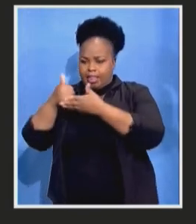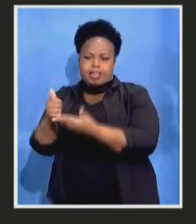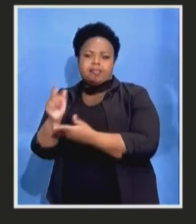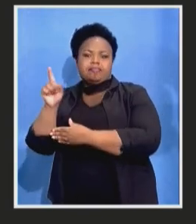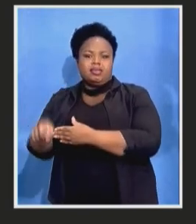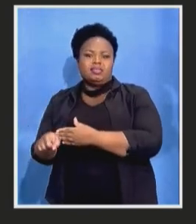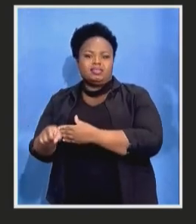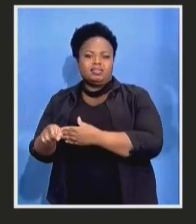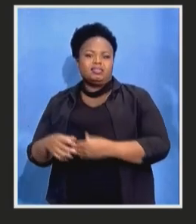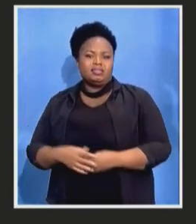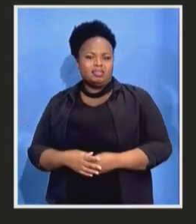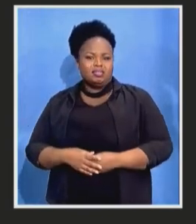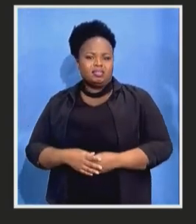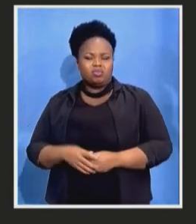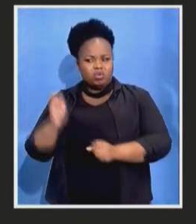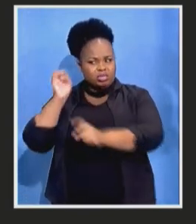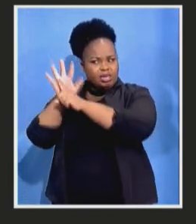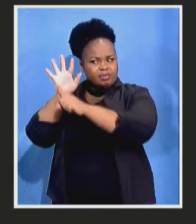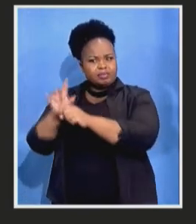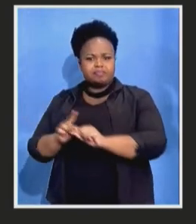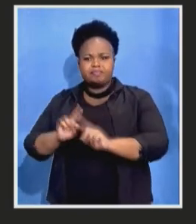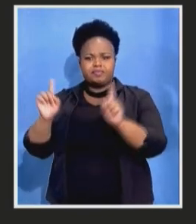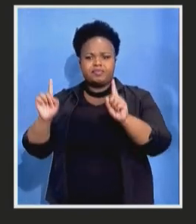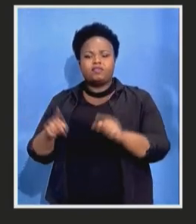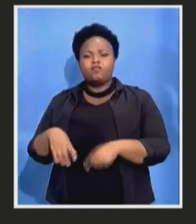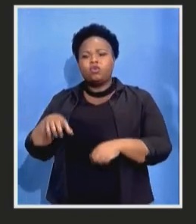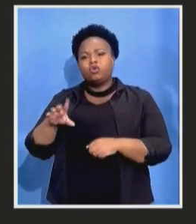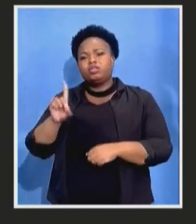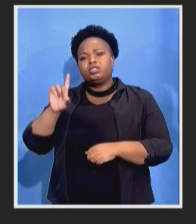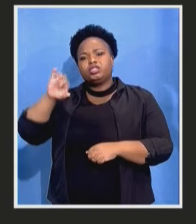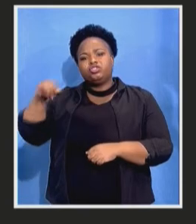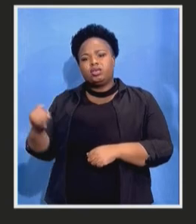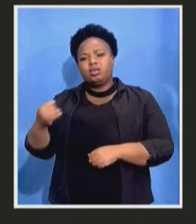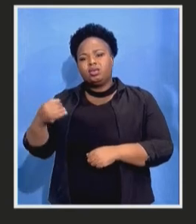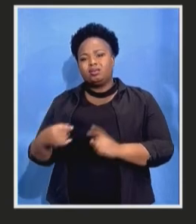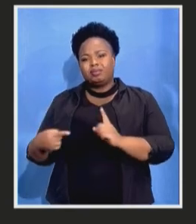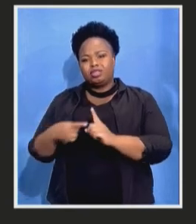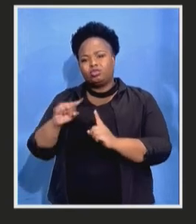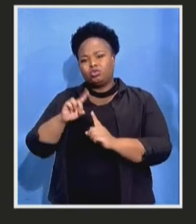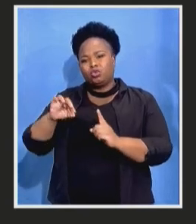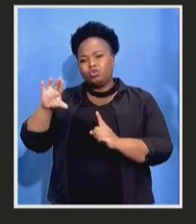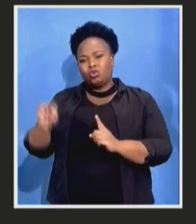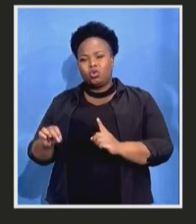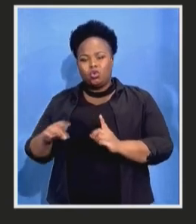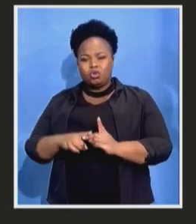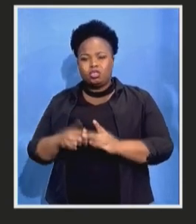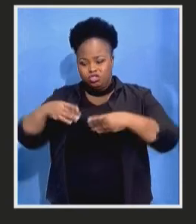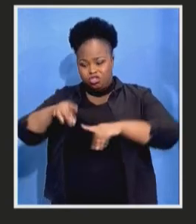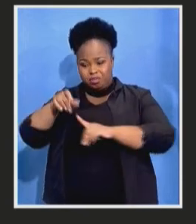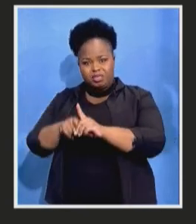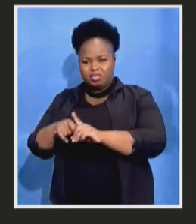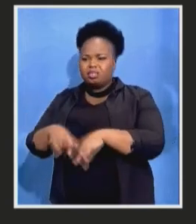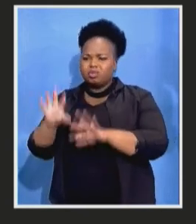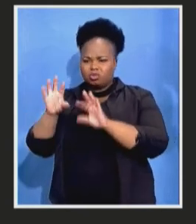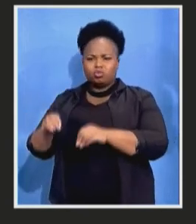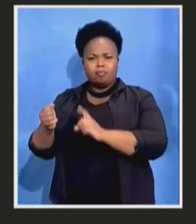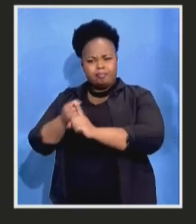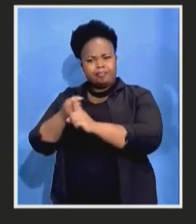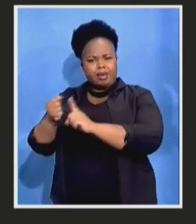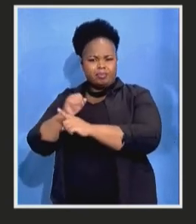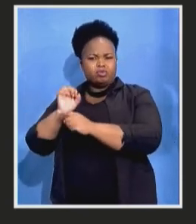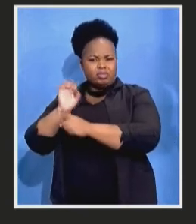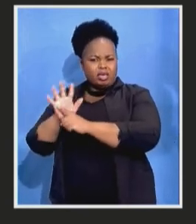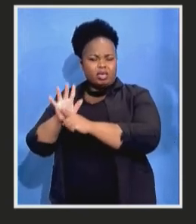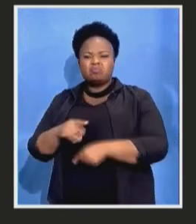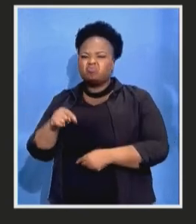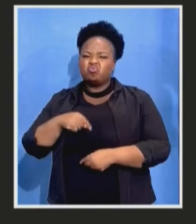Deputy Chief Justice and the Chairperson of the State Capture Commission of Inquiry? What do you make of the former president essentially snubbing and moving against